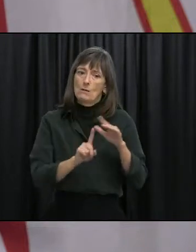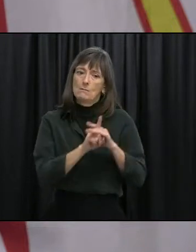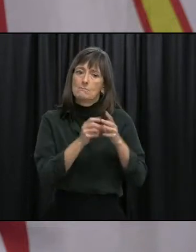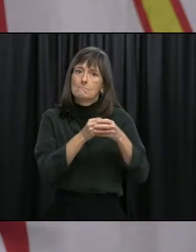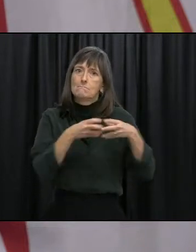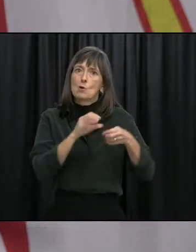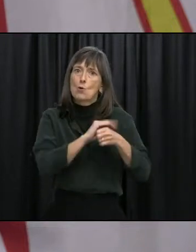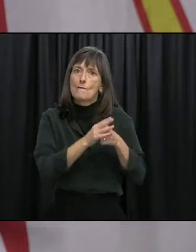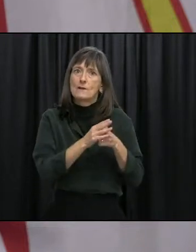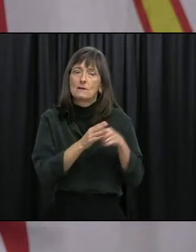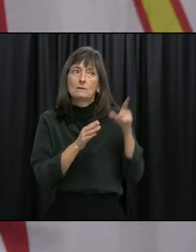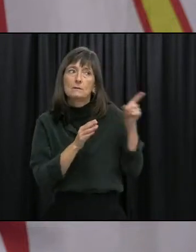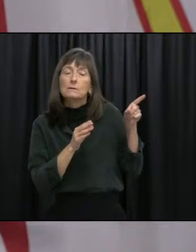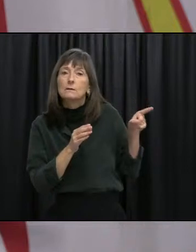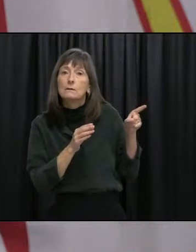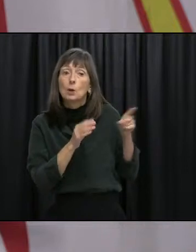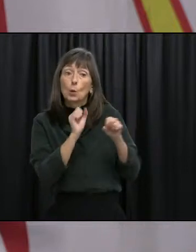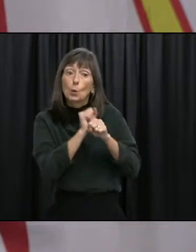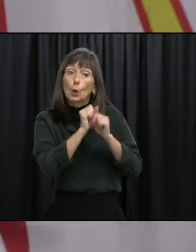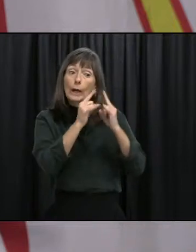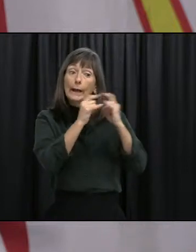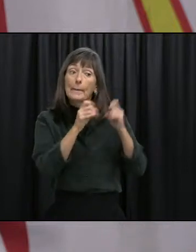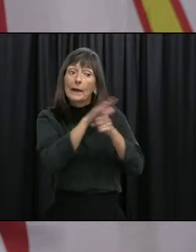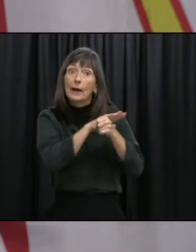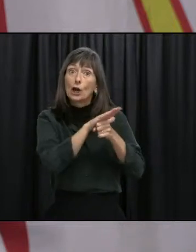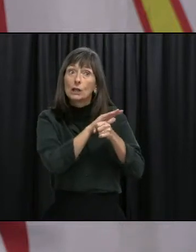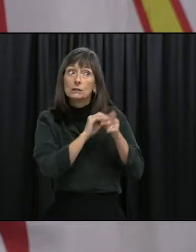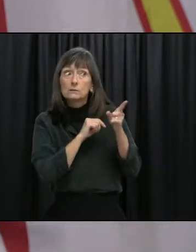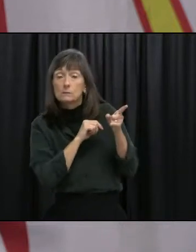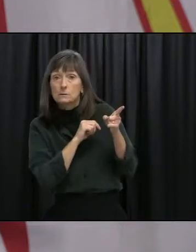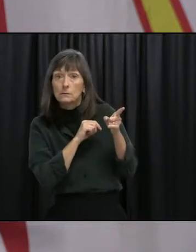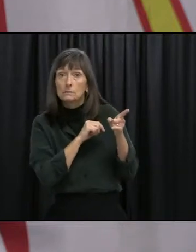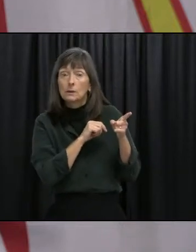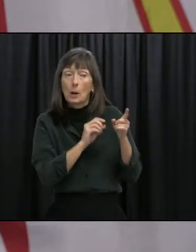and if there was significant change in the way that work camps were being